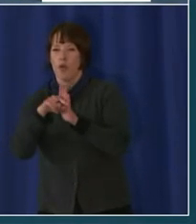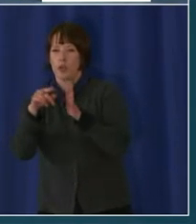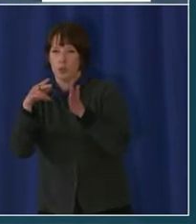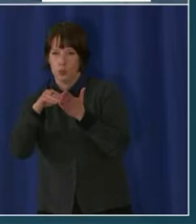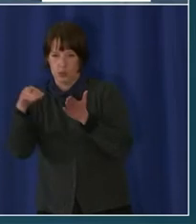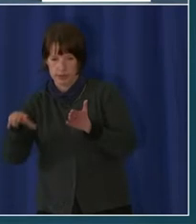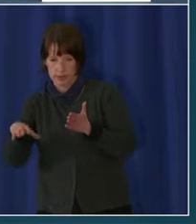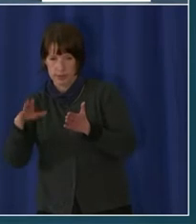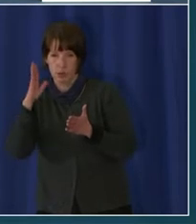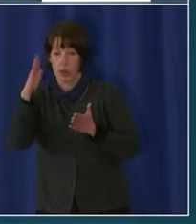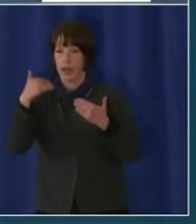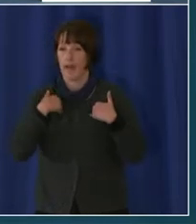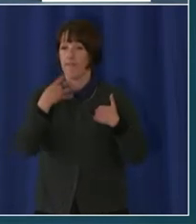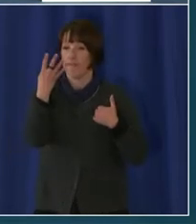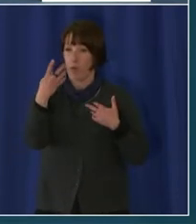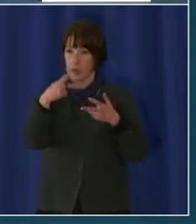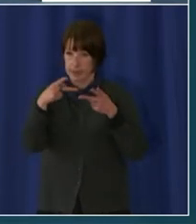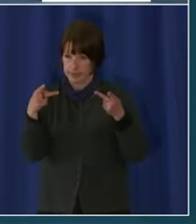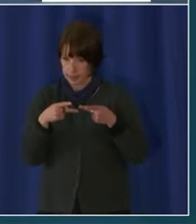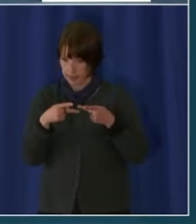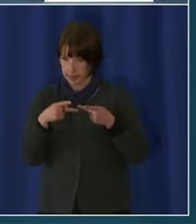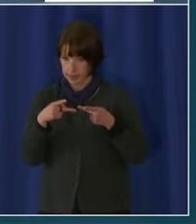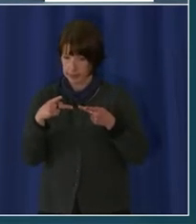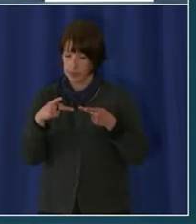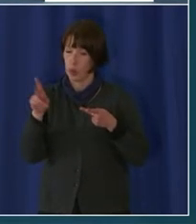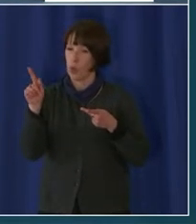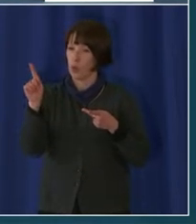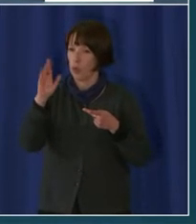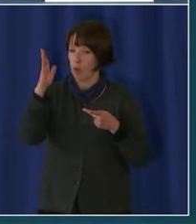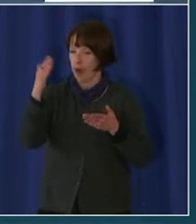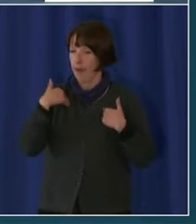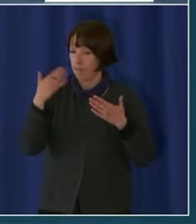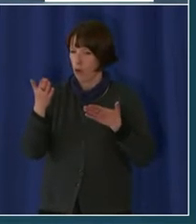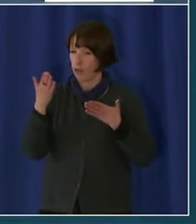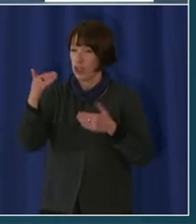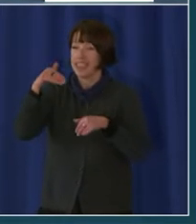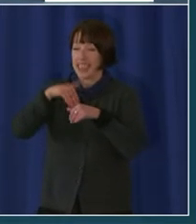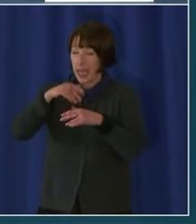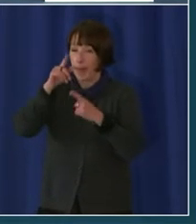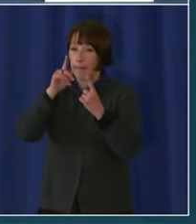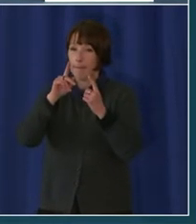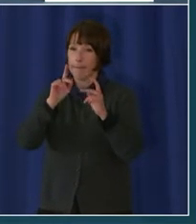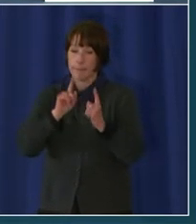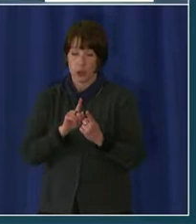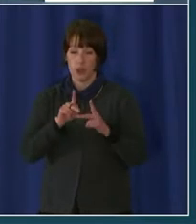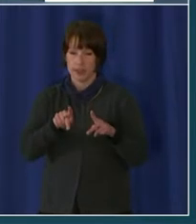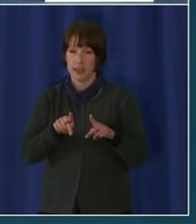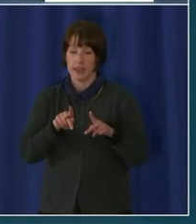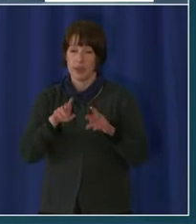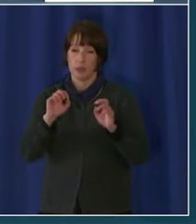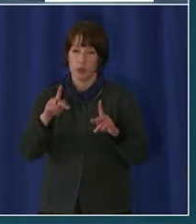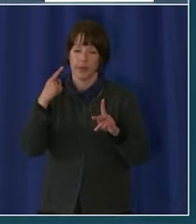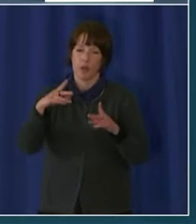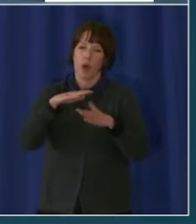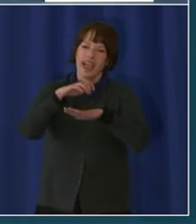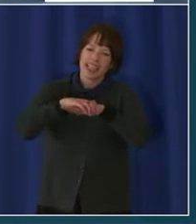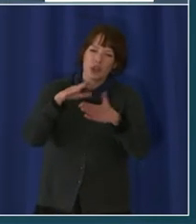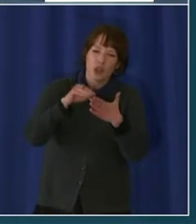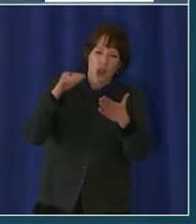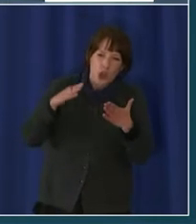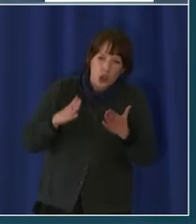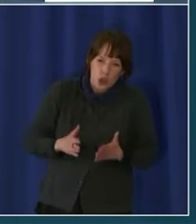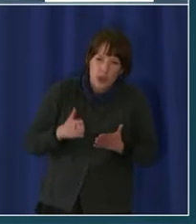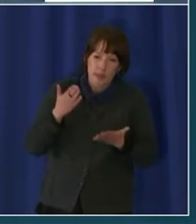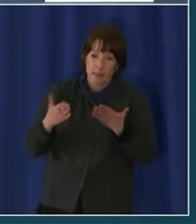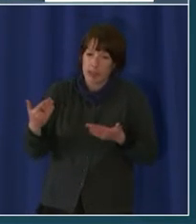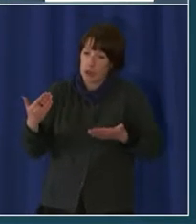And we are going to have 4 sites where this program is offered. It's an in-person opportunity for our English learners, as Corey